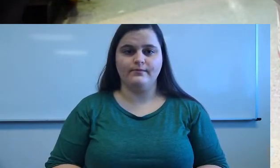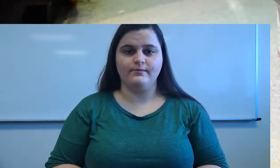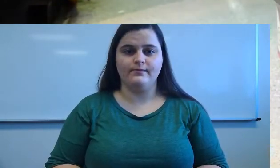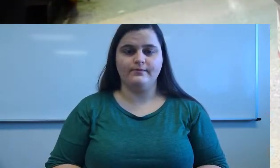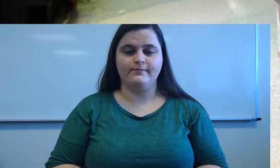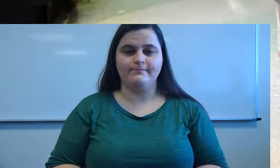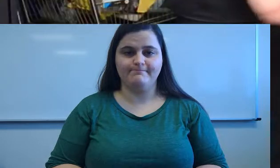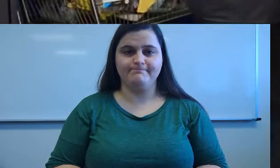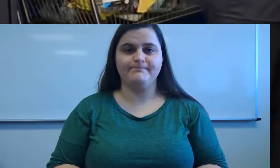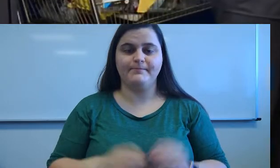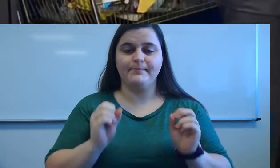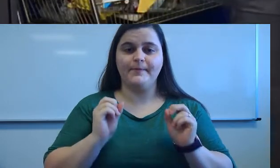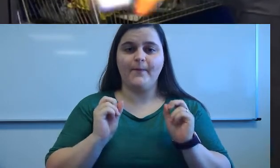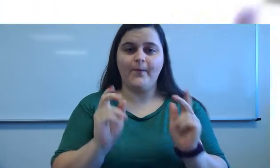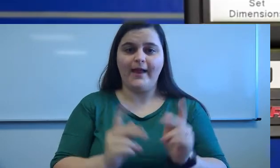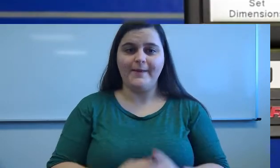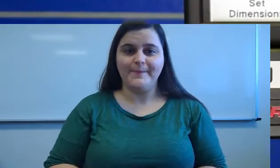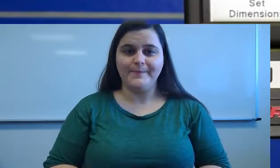Okay.